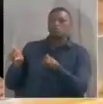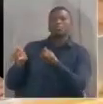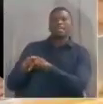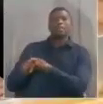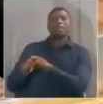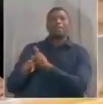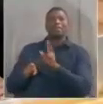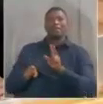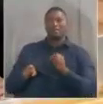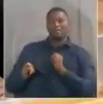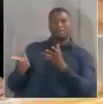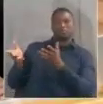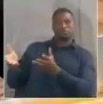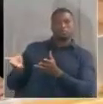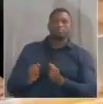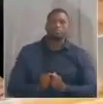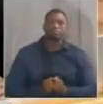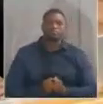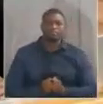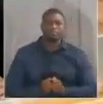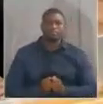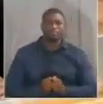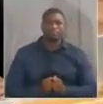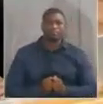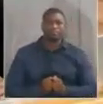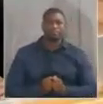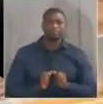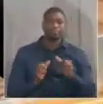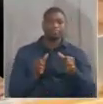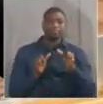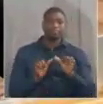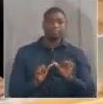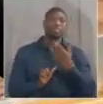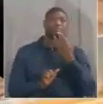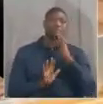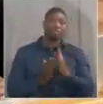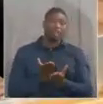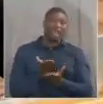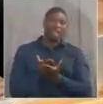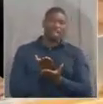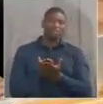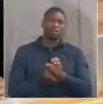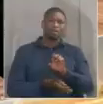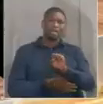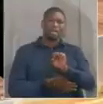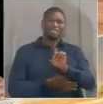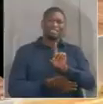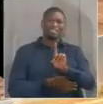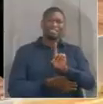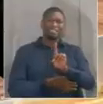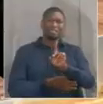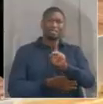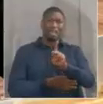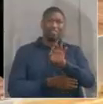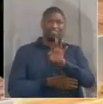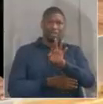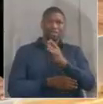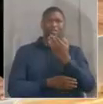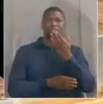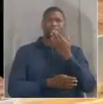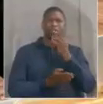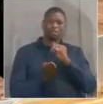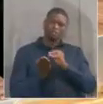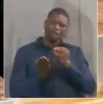can I take you to your annexure SDK3, because that